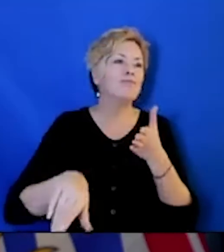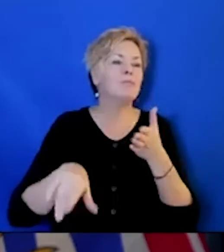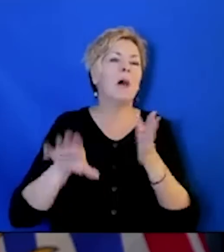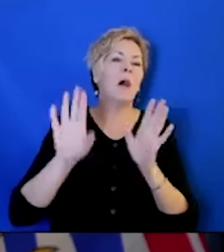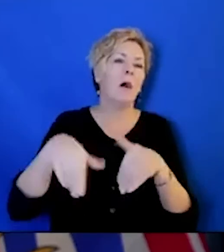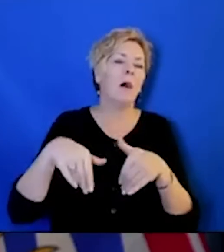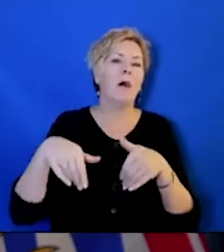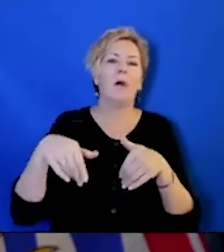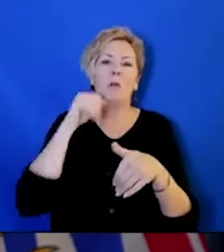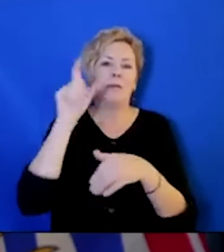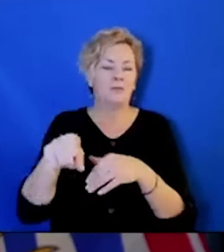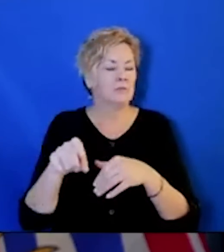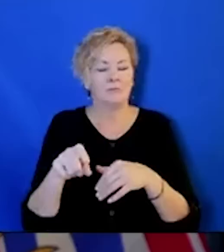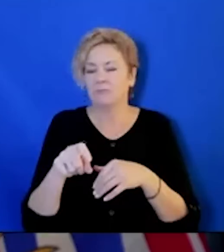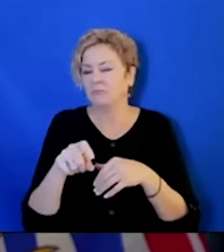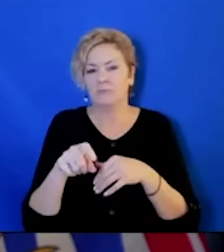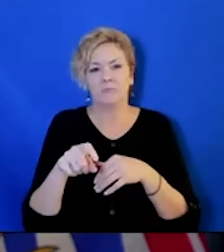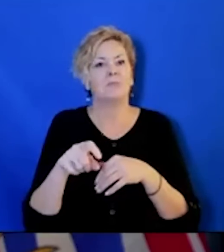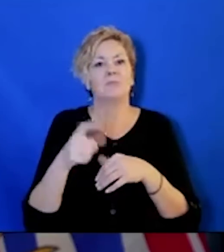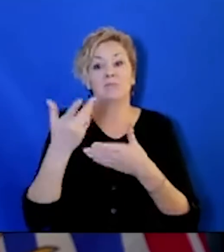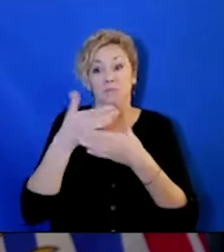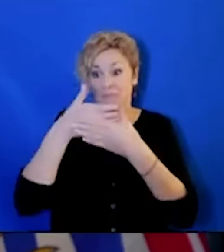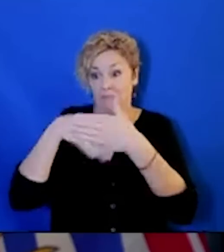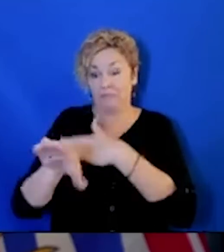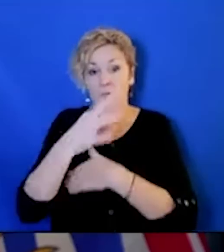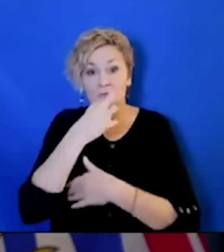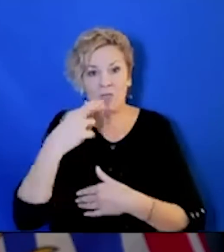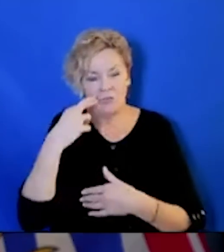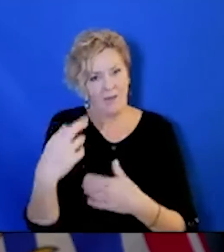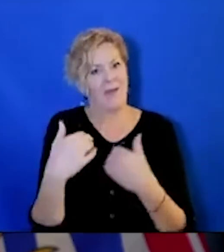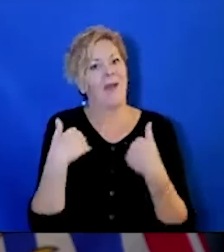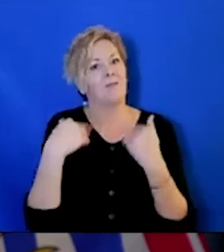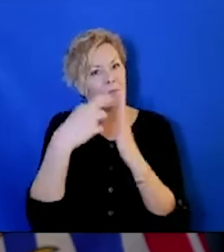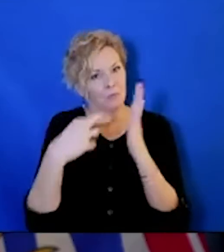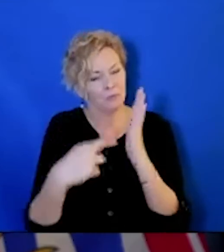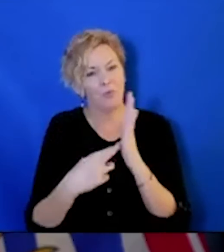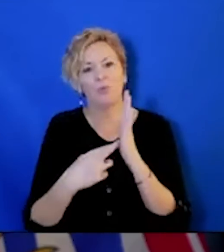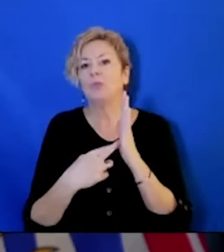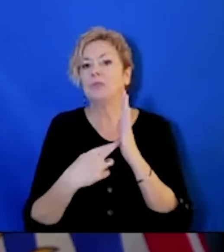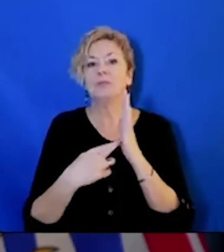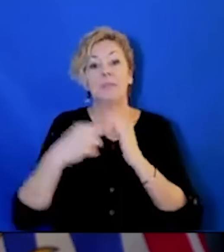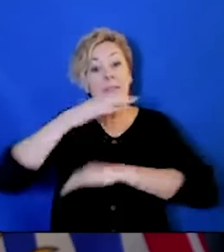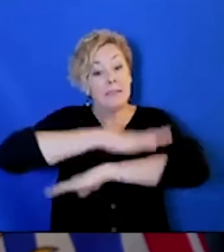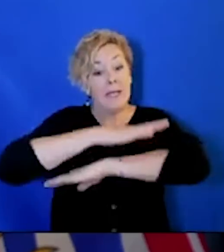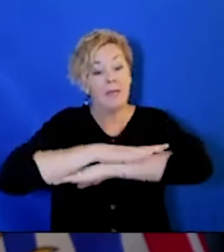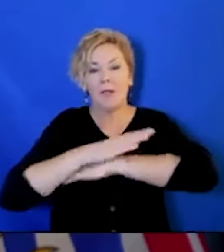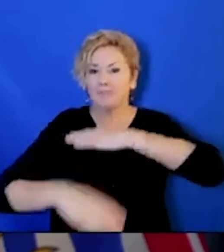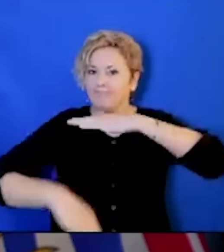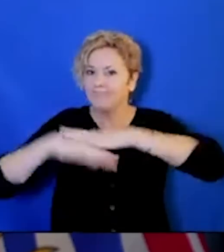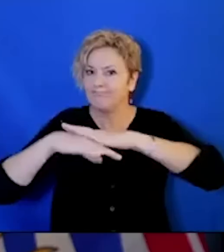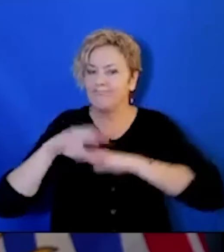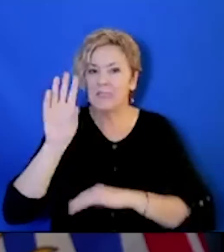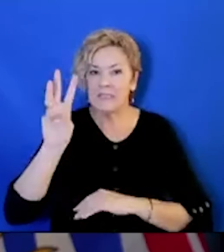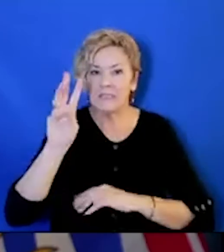grouping together within the restaurant. Those work when they're enforced and when people are following those rules.